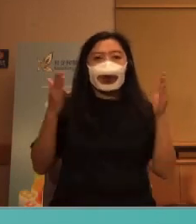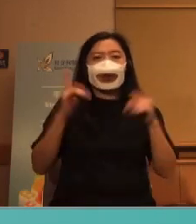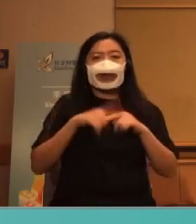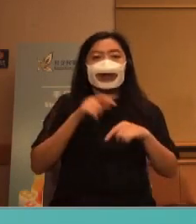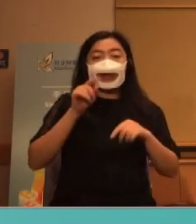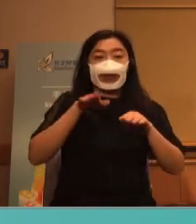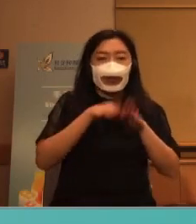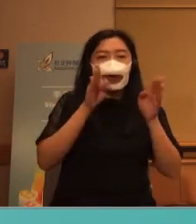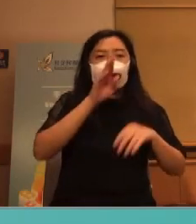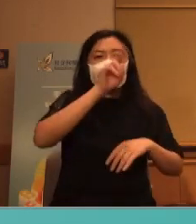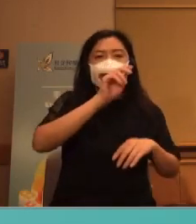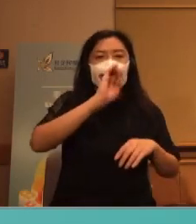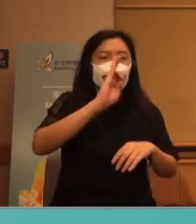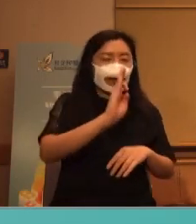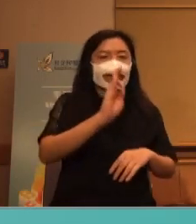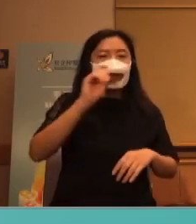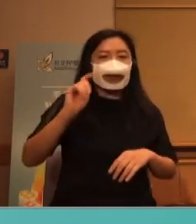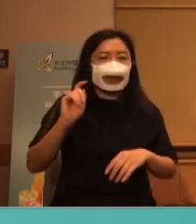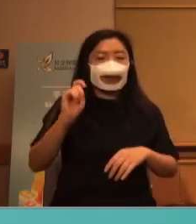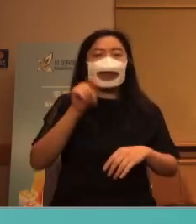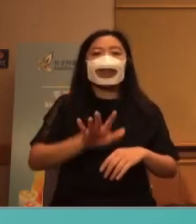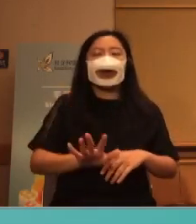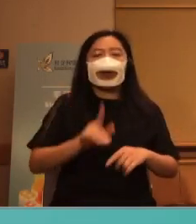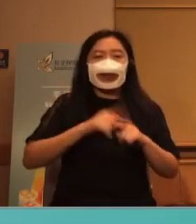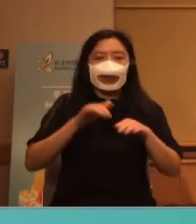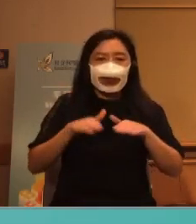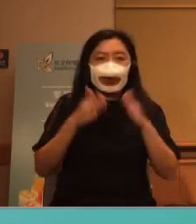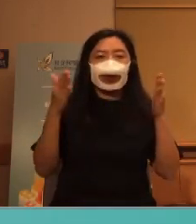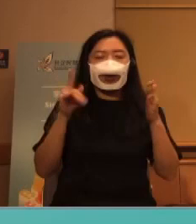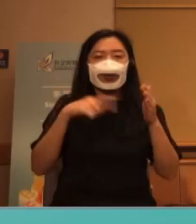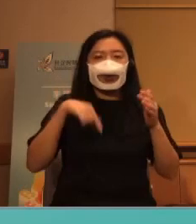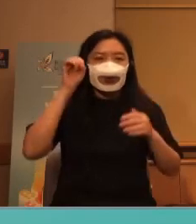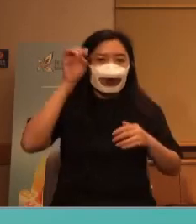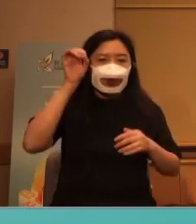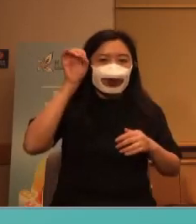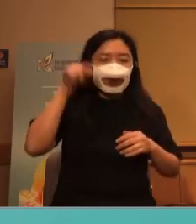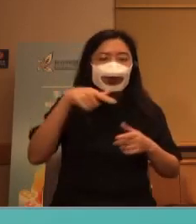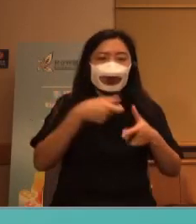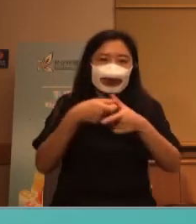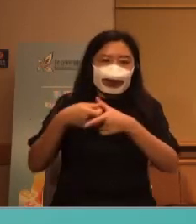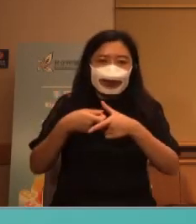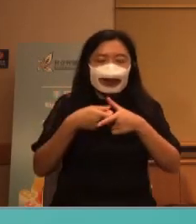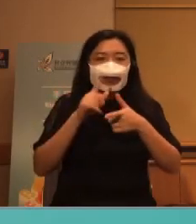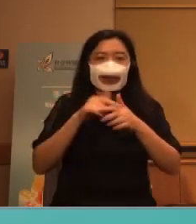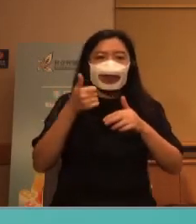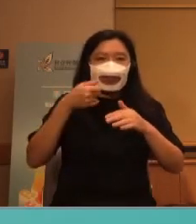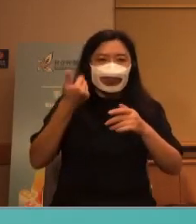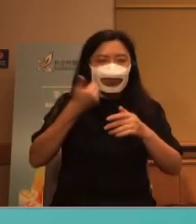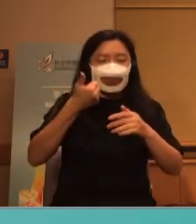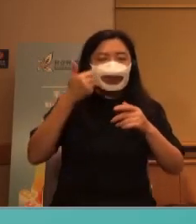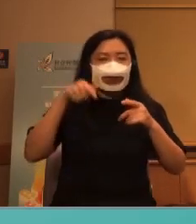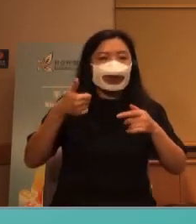impactful companies going into it. And I really applaud the mission and the efforts that you've put into it, because